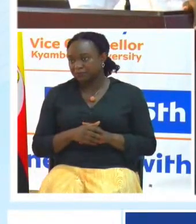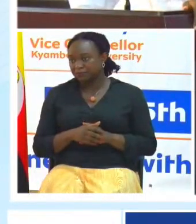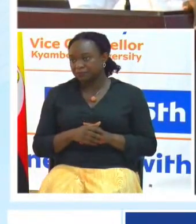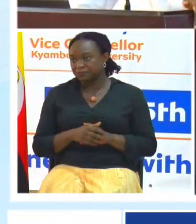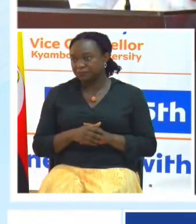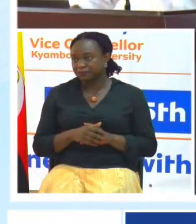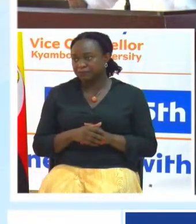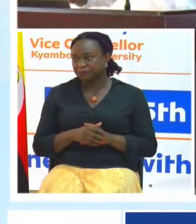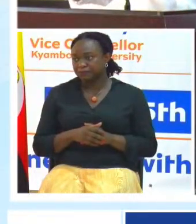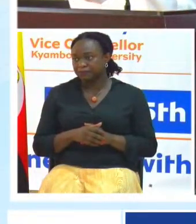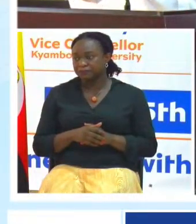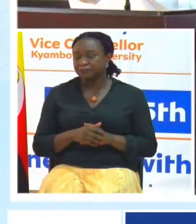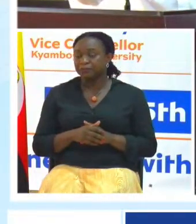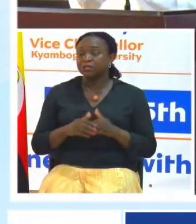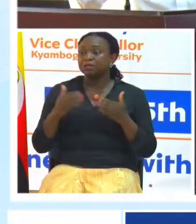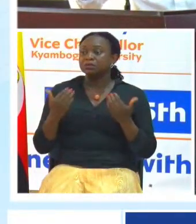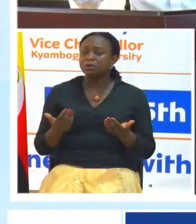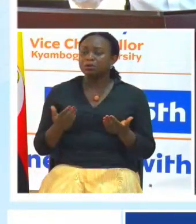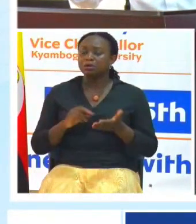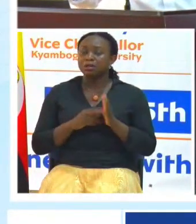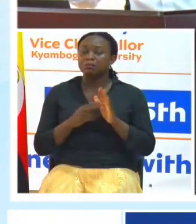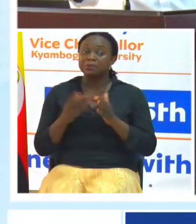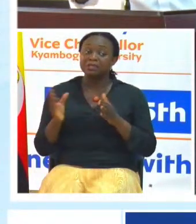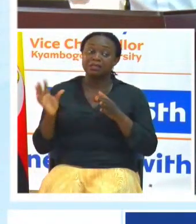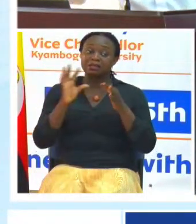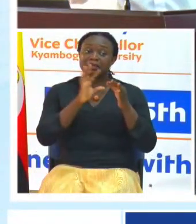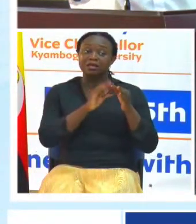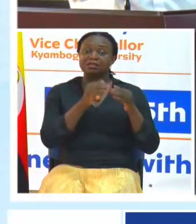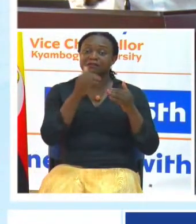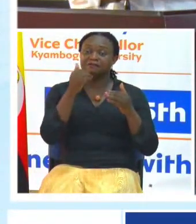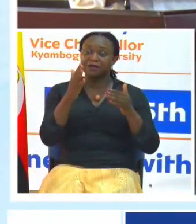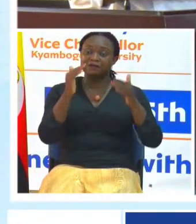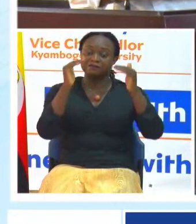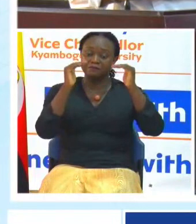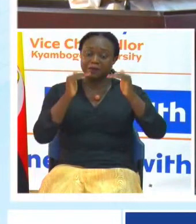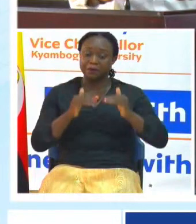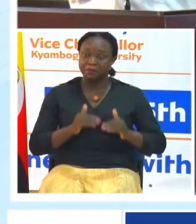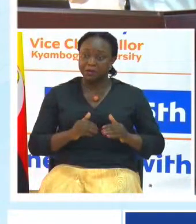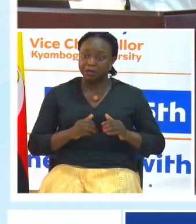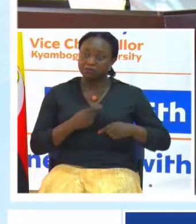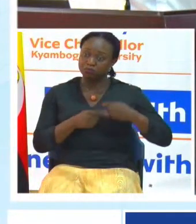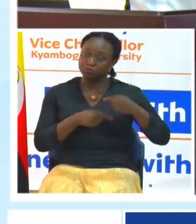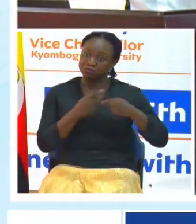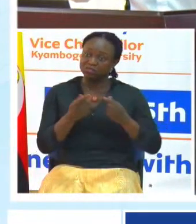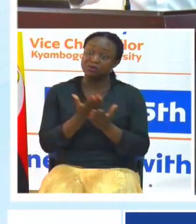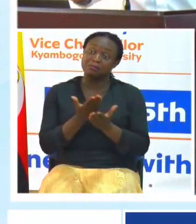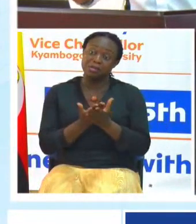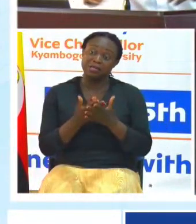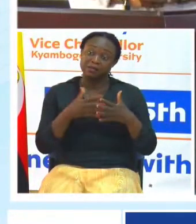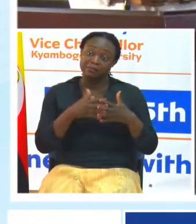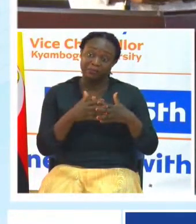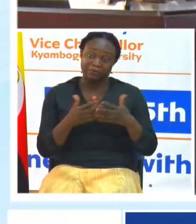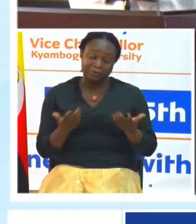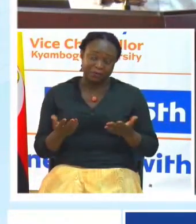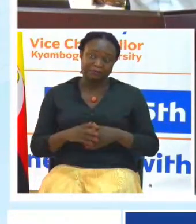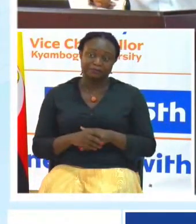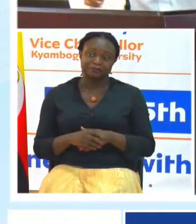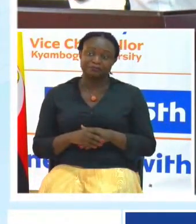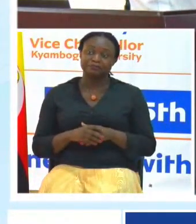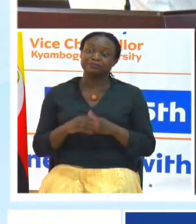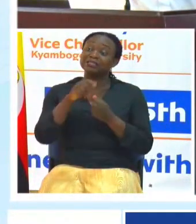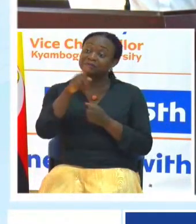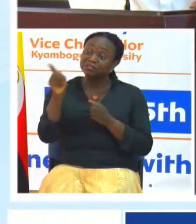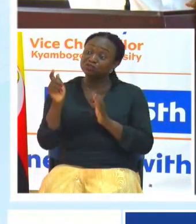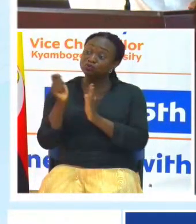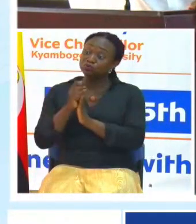then, so now this takes us to the 5 steps of applying and studying in the United States. Now, this is where the magic happens. And I expect you